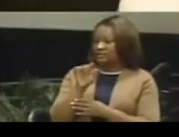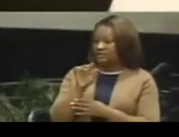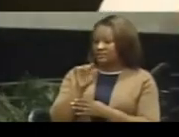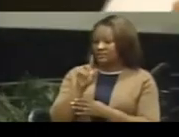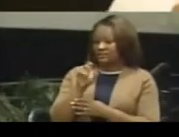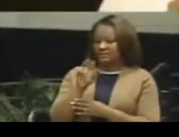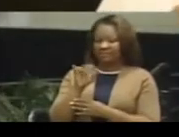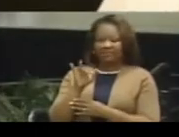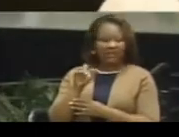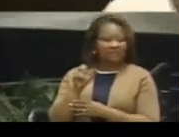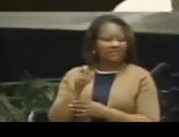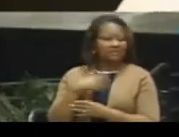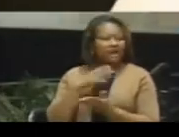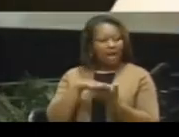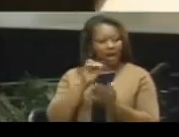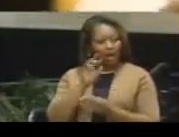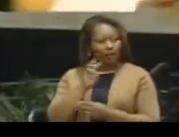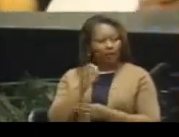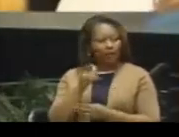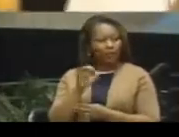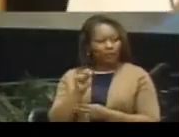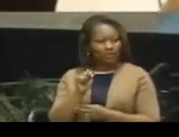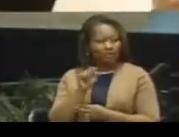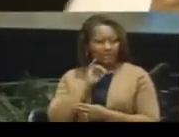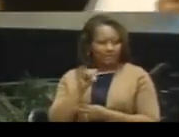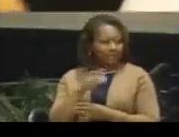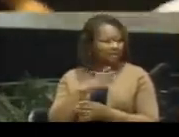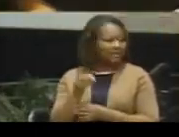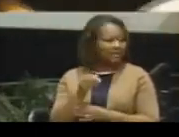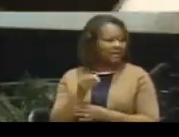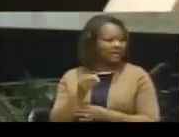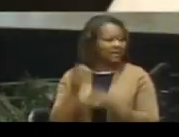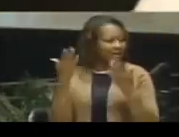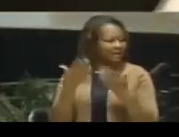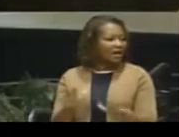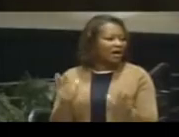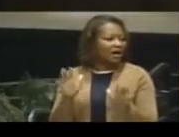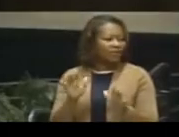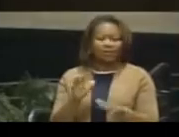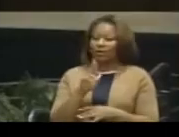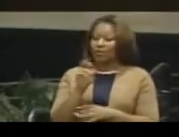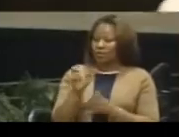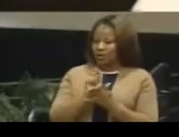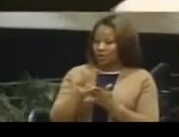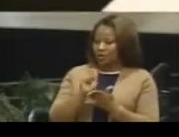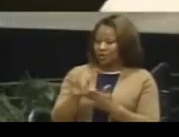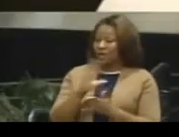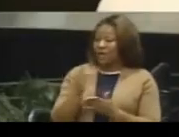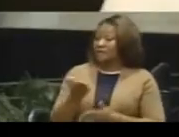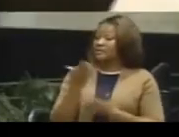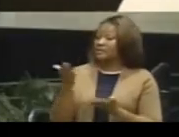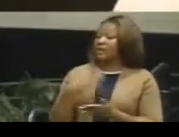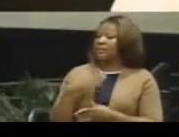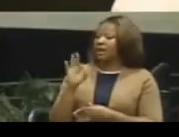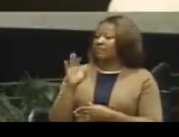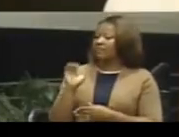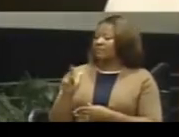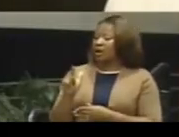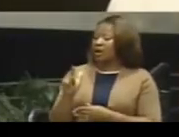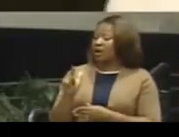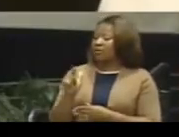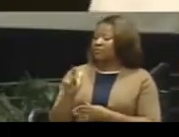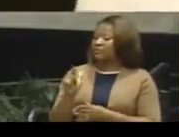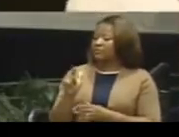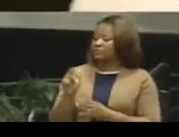learned what a widget was. So, and I've already rewritten and submitted my fall syllabus to